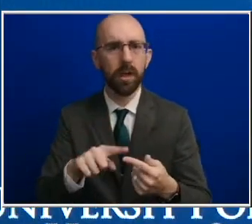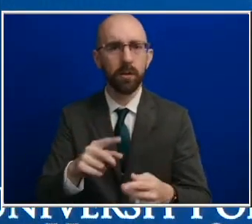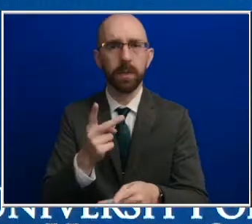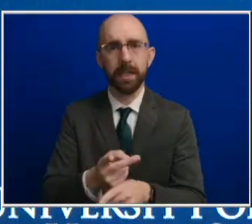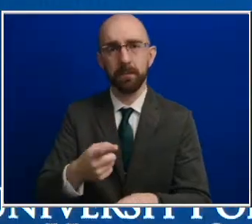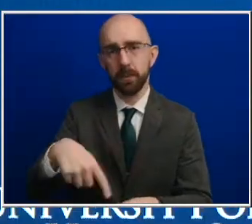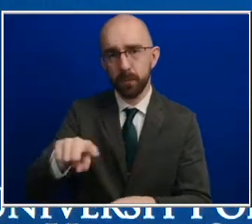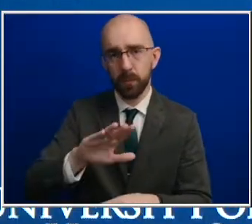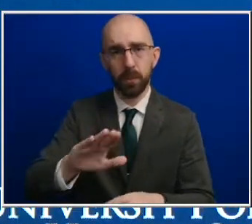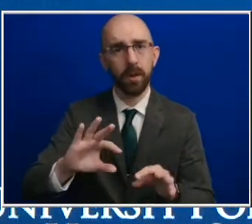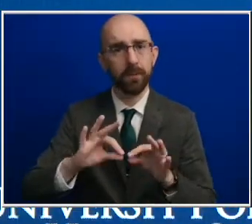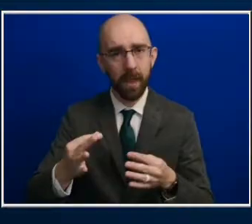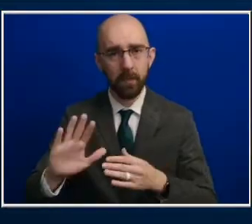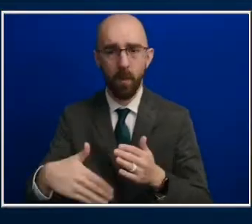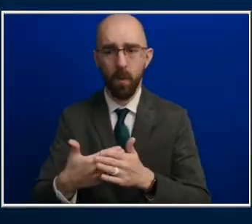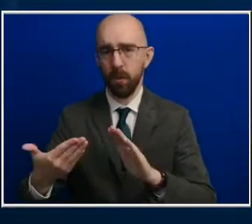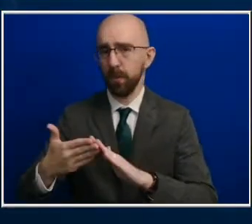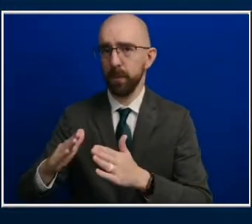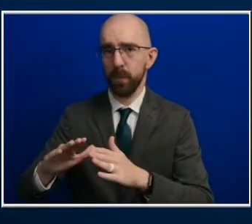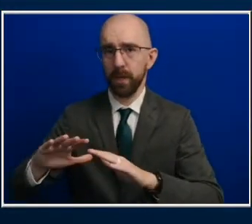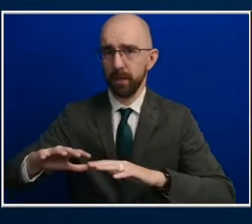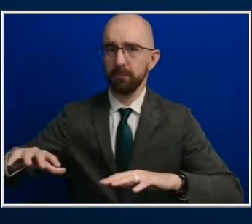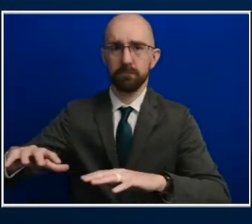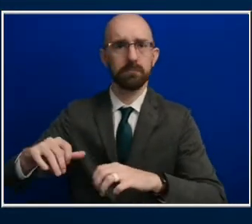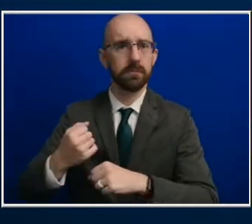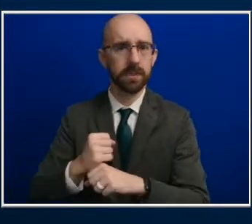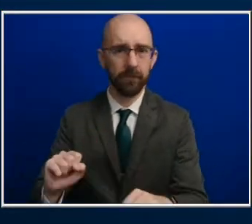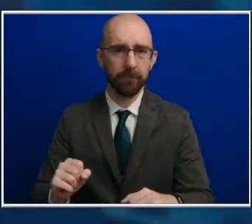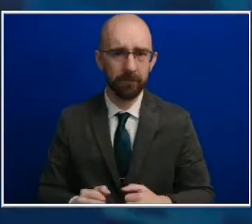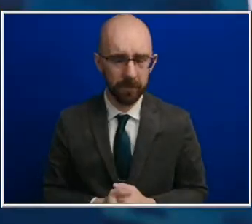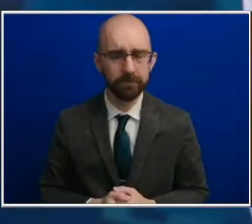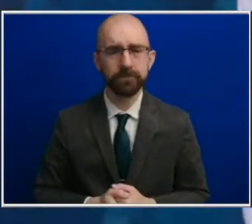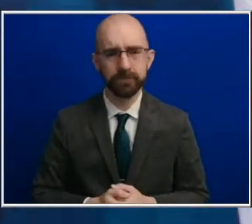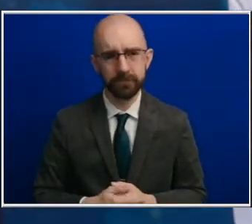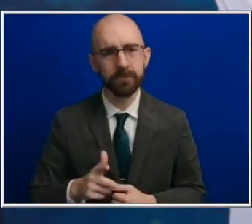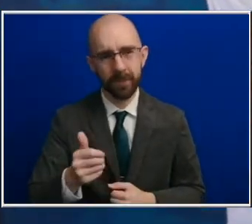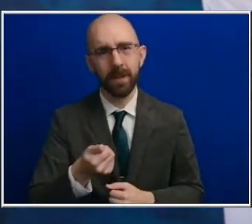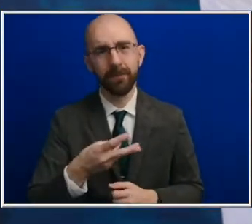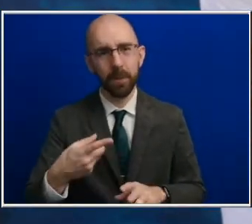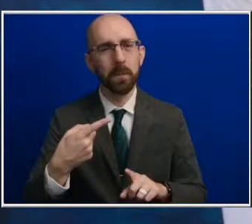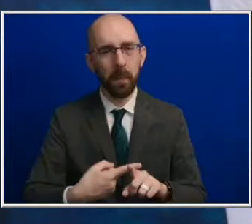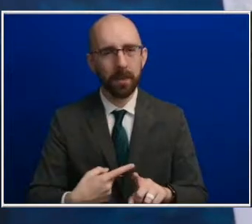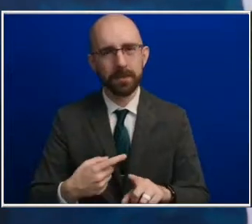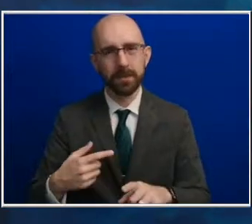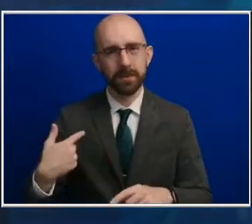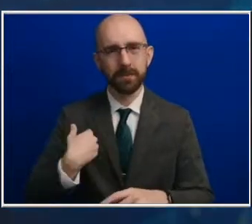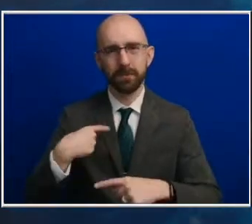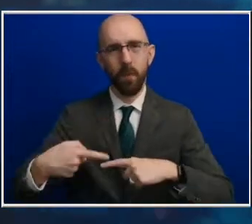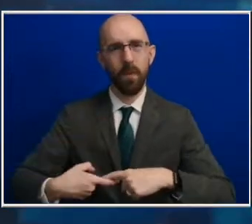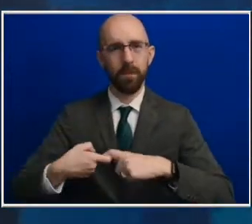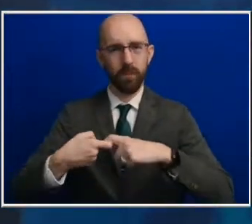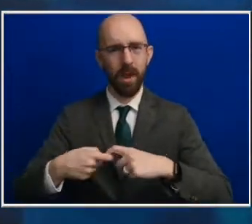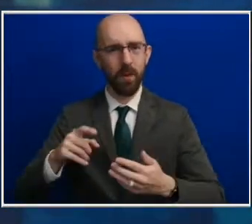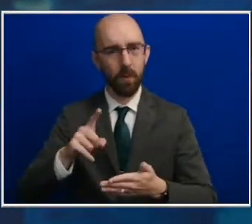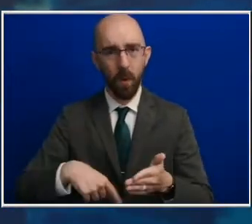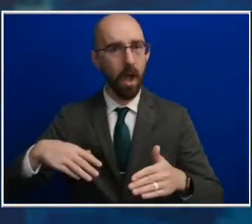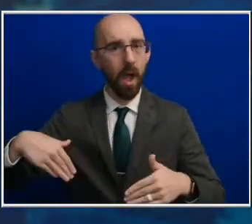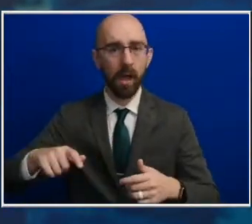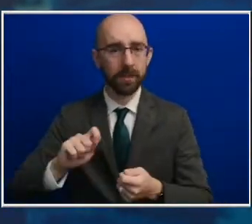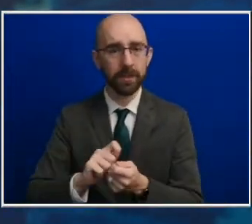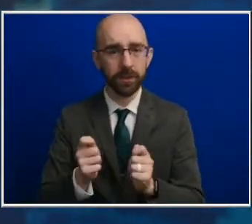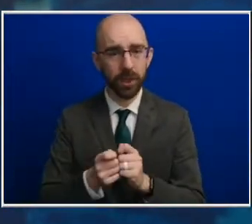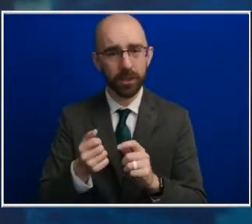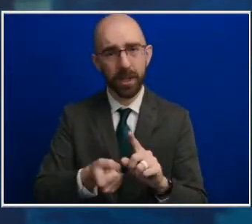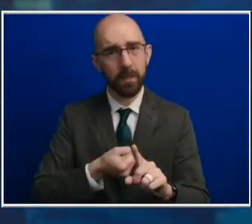and the whole community safe. You know, it's been a few months since we've been on this show live. You know what hasn't changed? The impact of